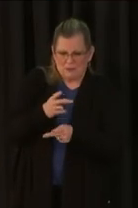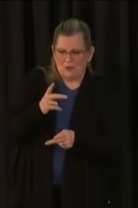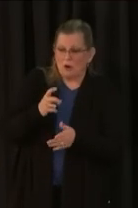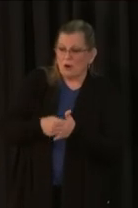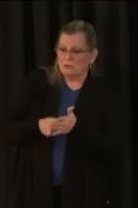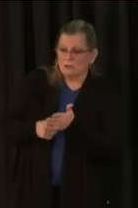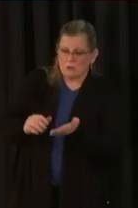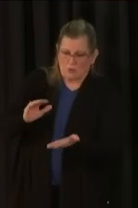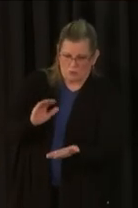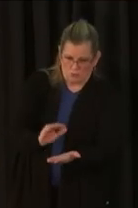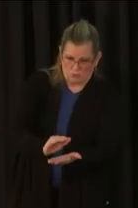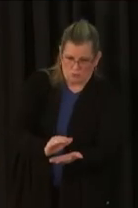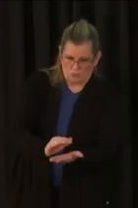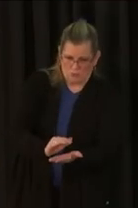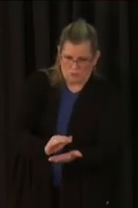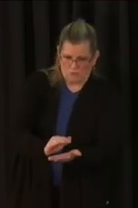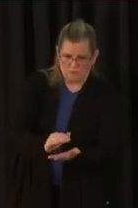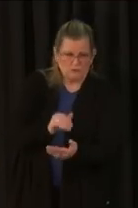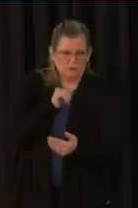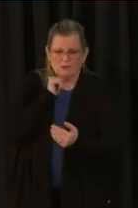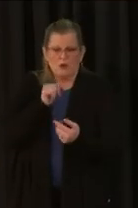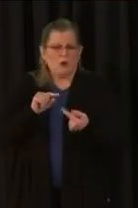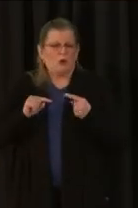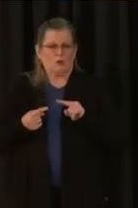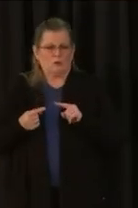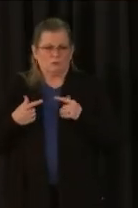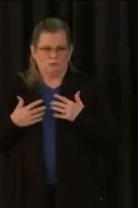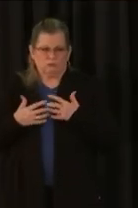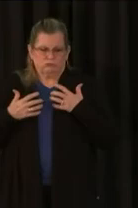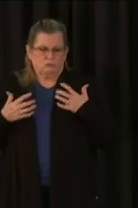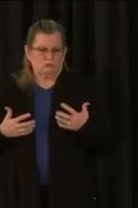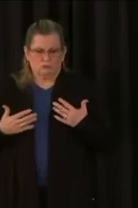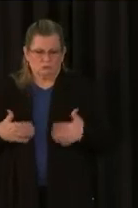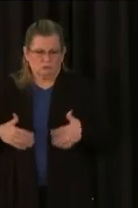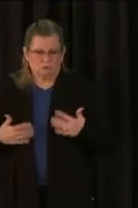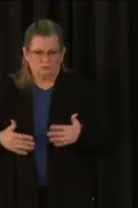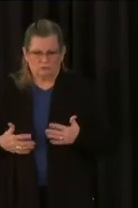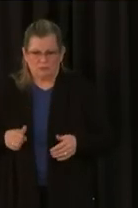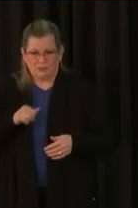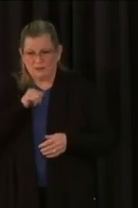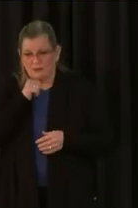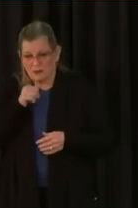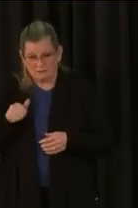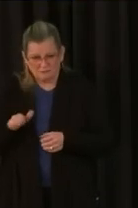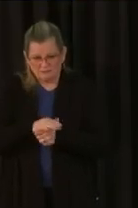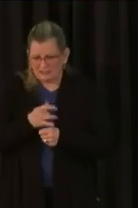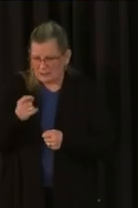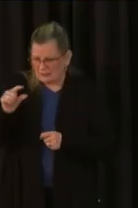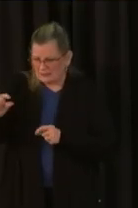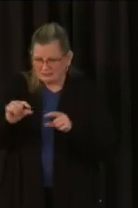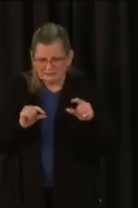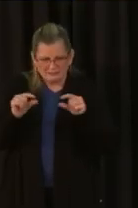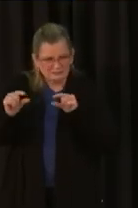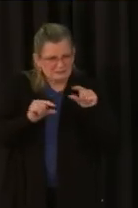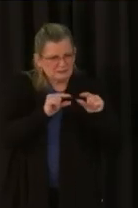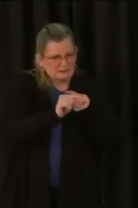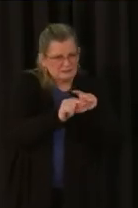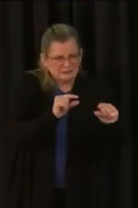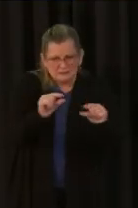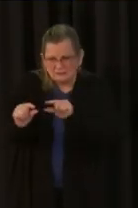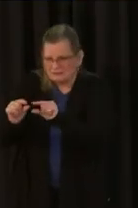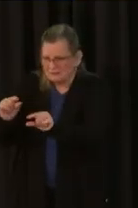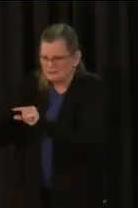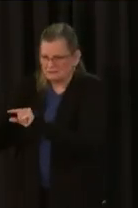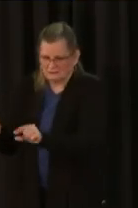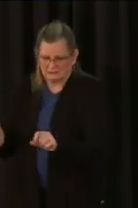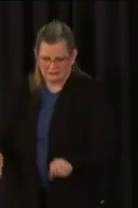customers and clients. And most of their customers and clients cannot do a real gathering type of experiences.